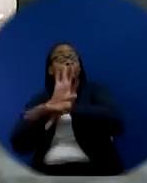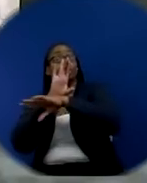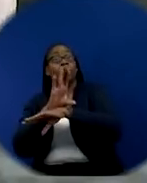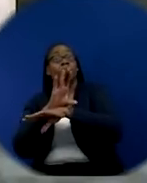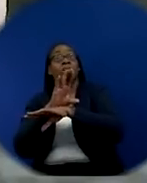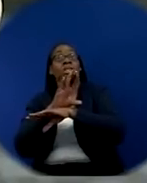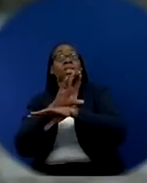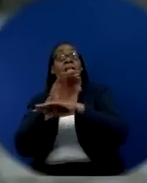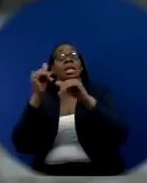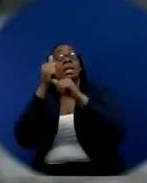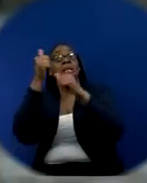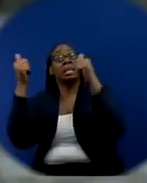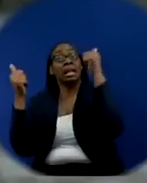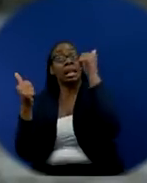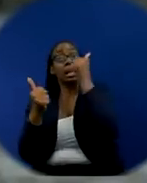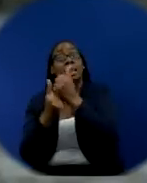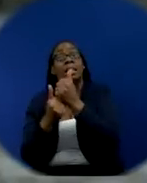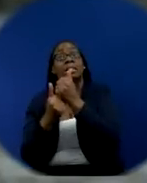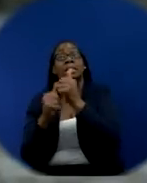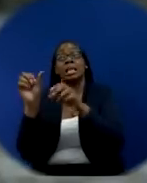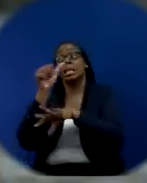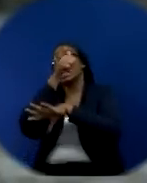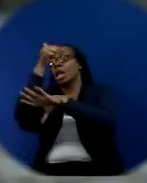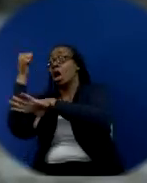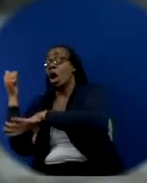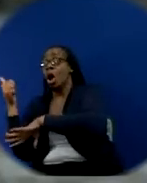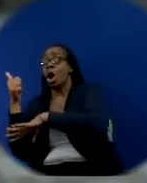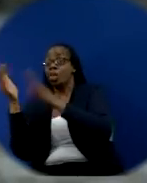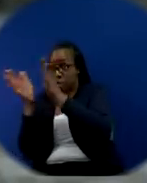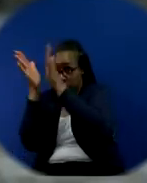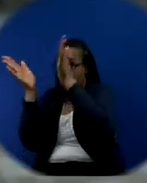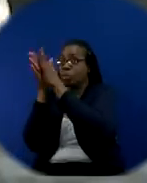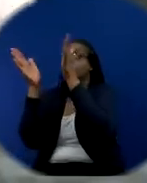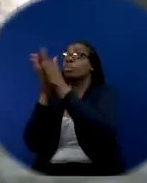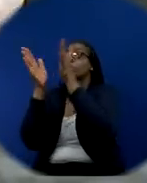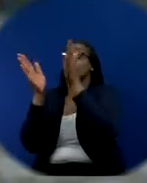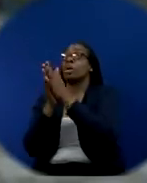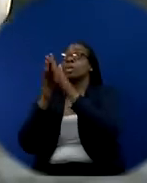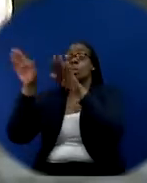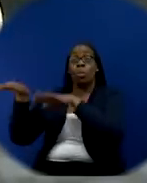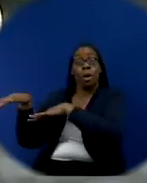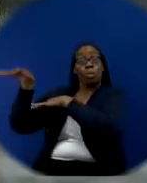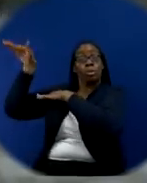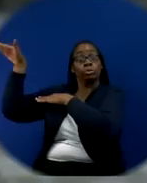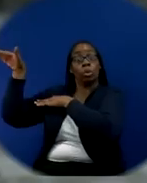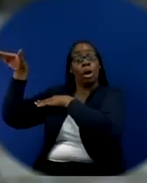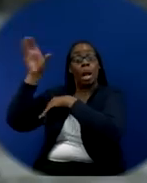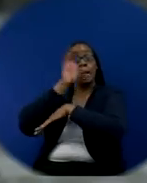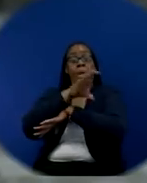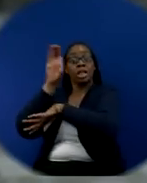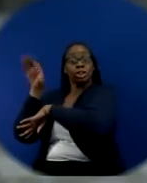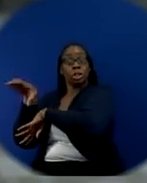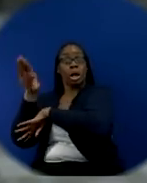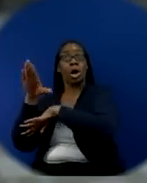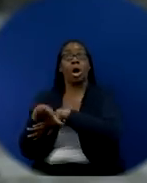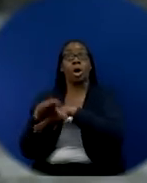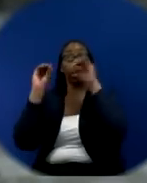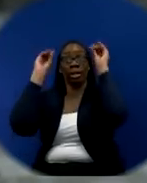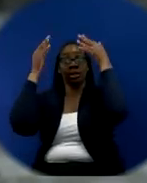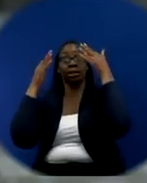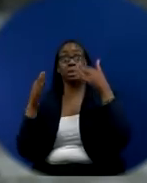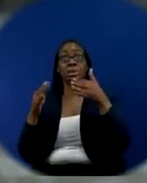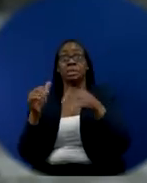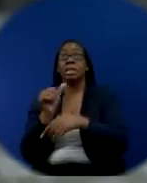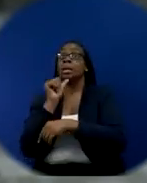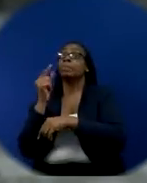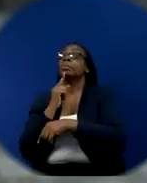seat and let somebody else exalt you. When I was growing up as a preacher back in Chicago, the old preachers would always tell us, son, it's better to be